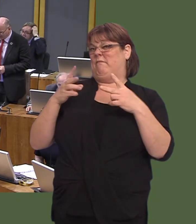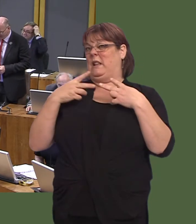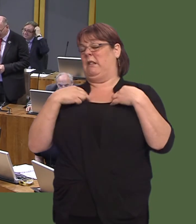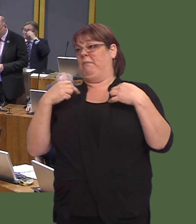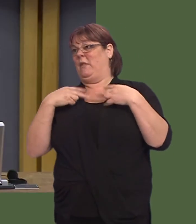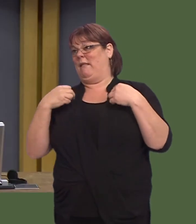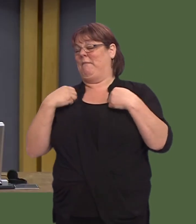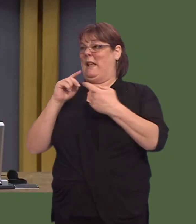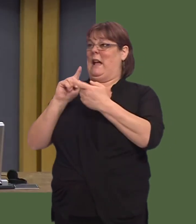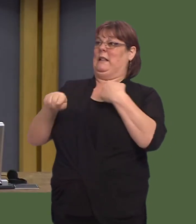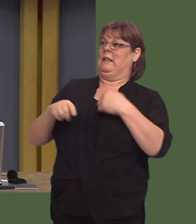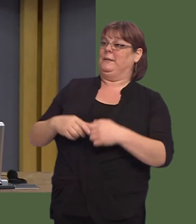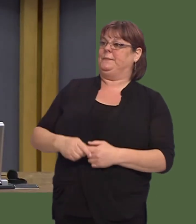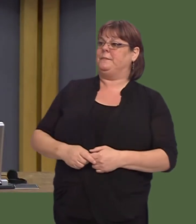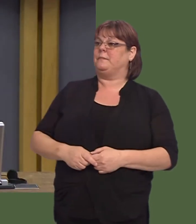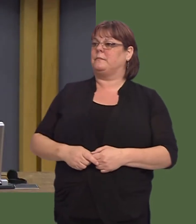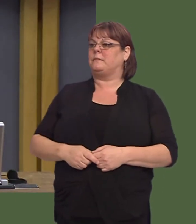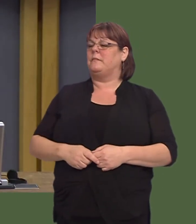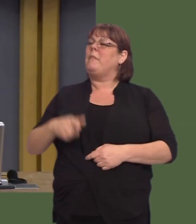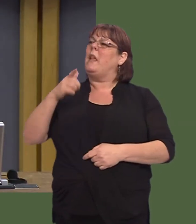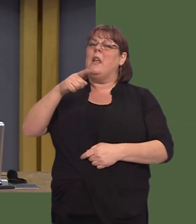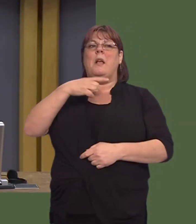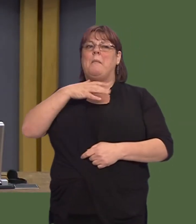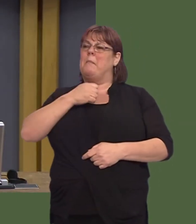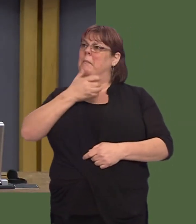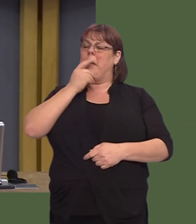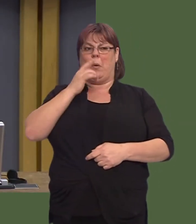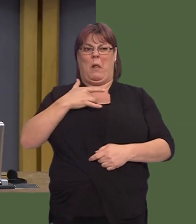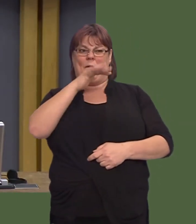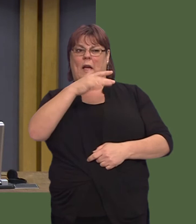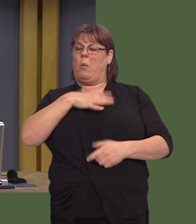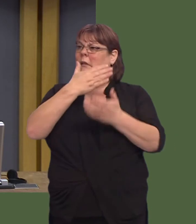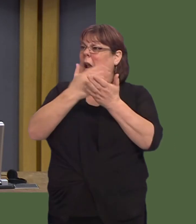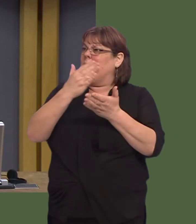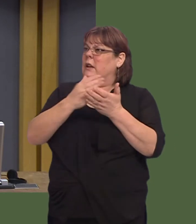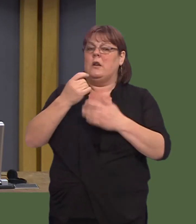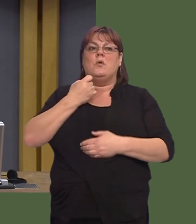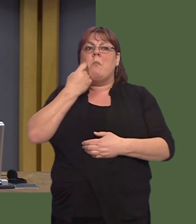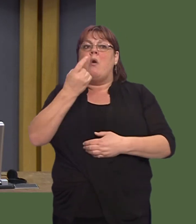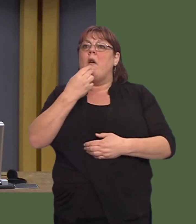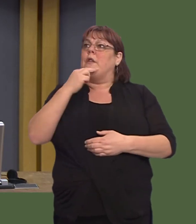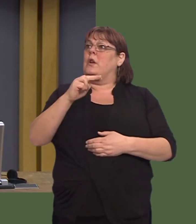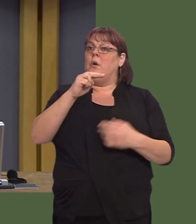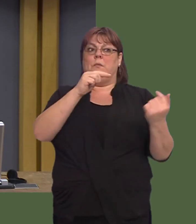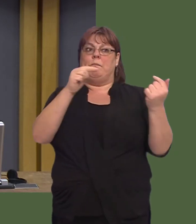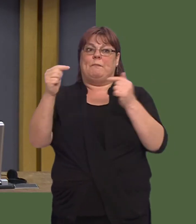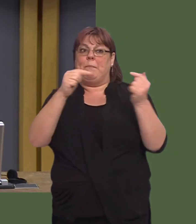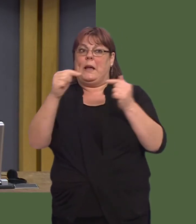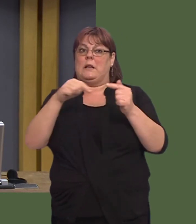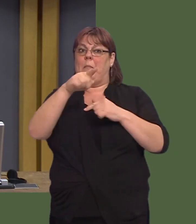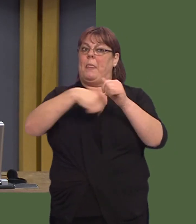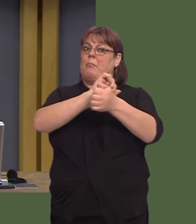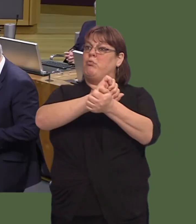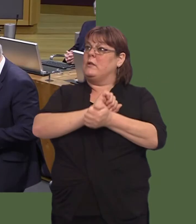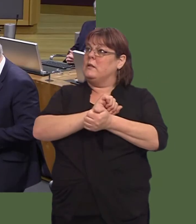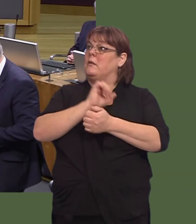answer. My constituents want clarity, and there's a debate tomorrow afternoon in this chamber about that prison, and